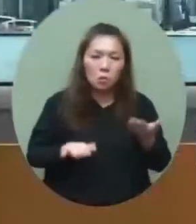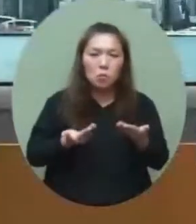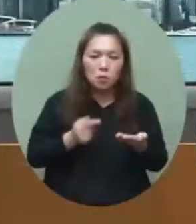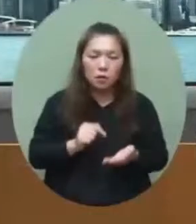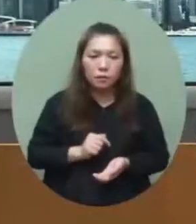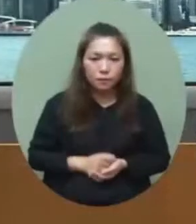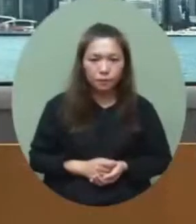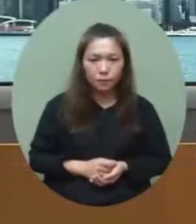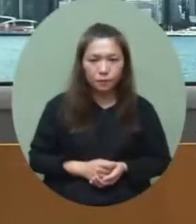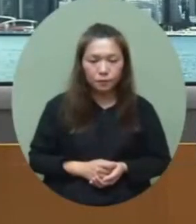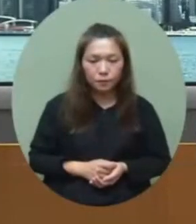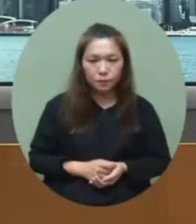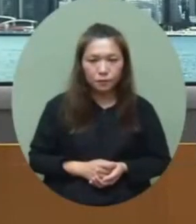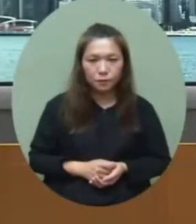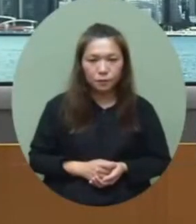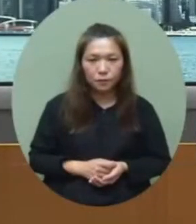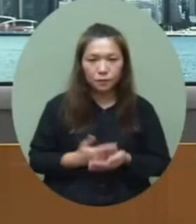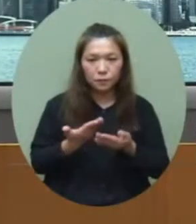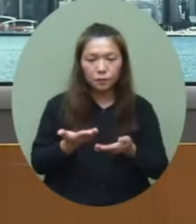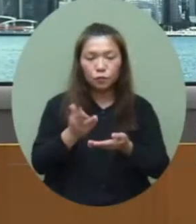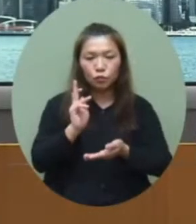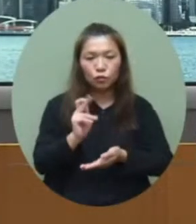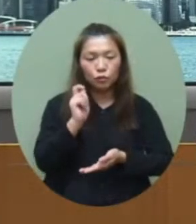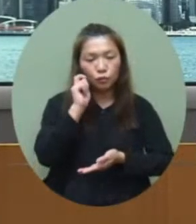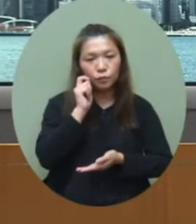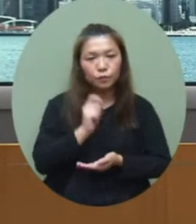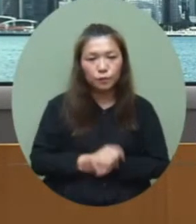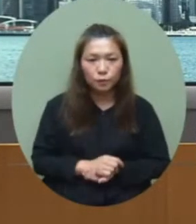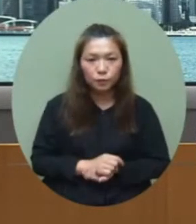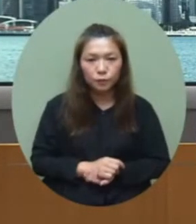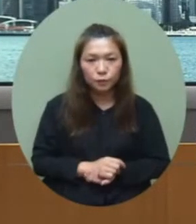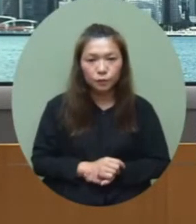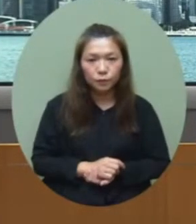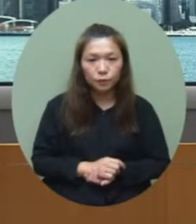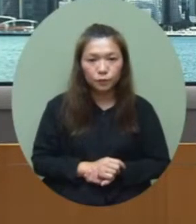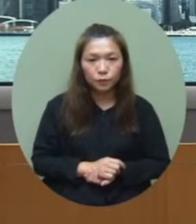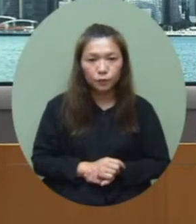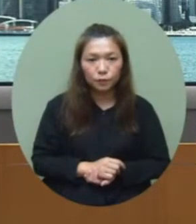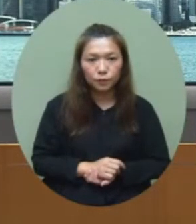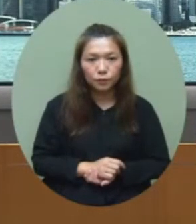caused by the complications of her heart conditions.